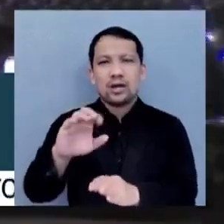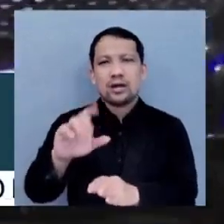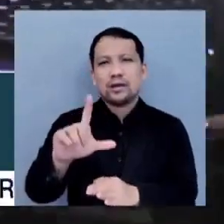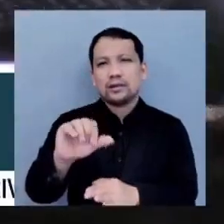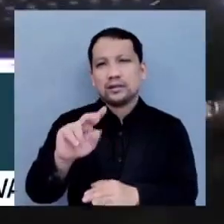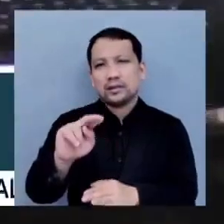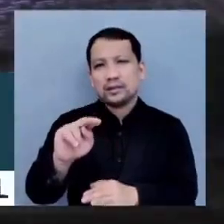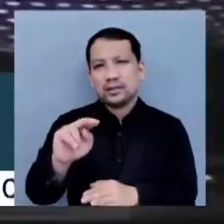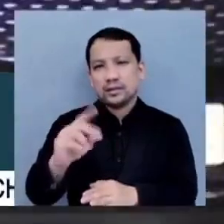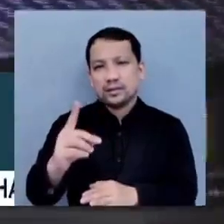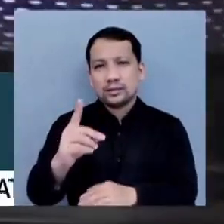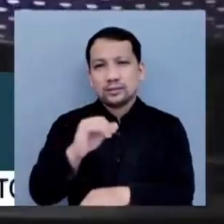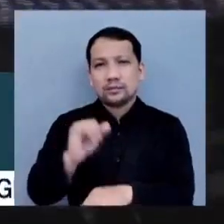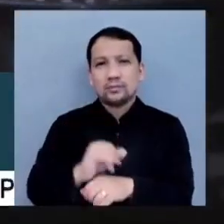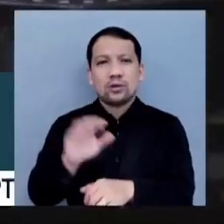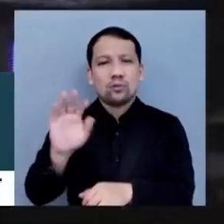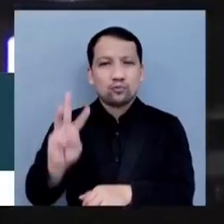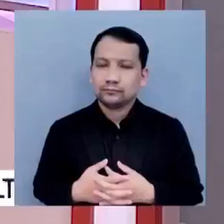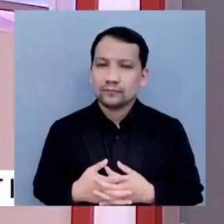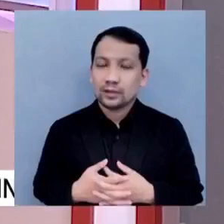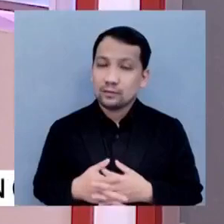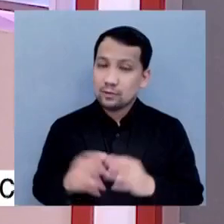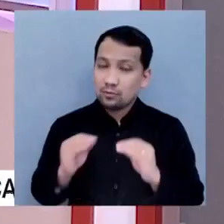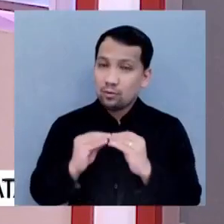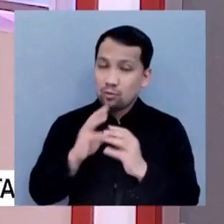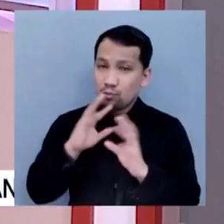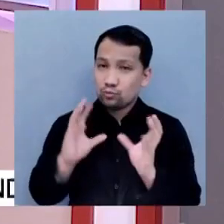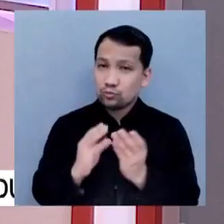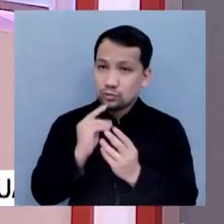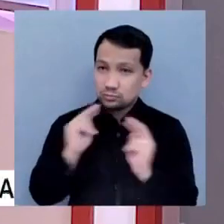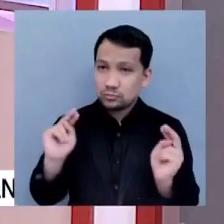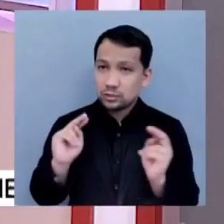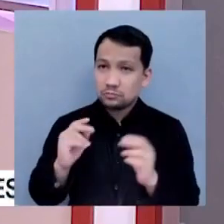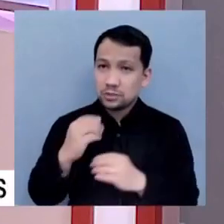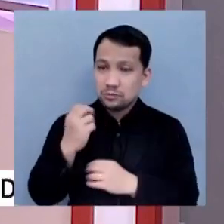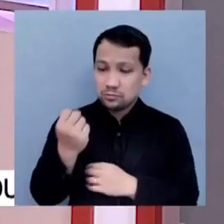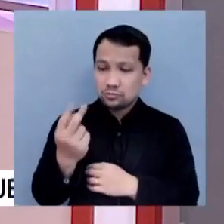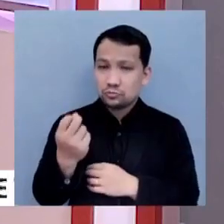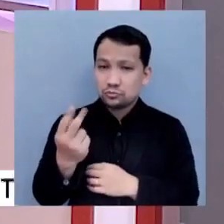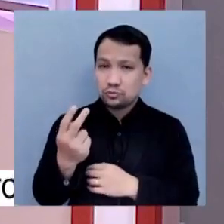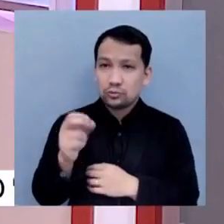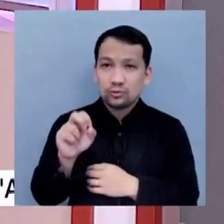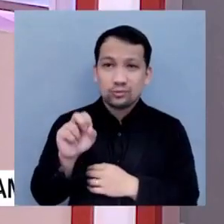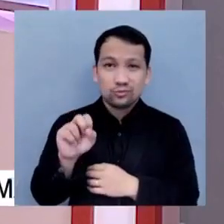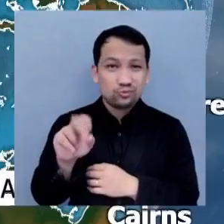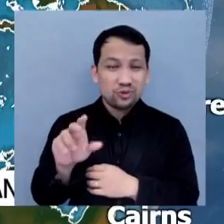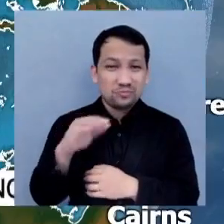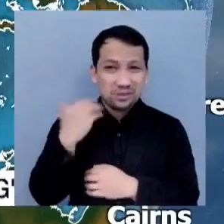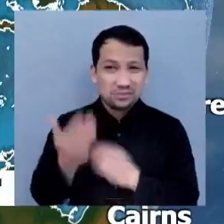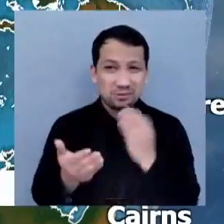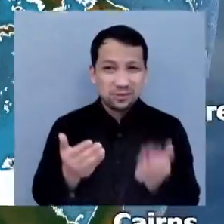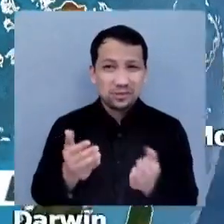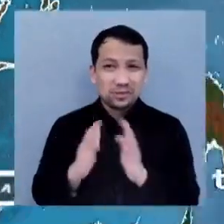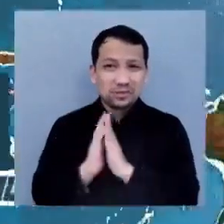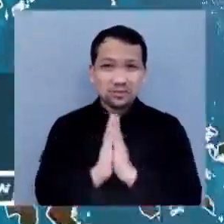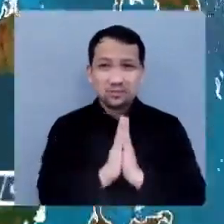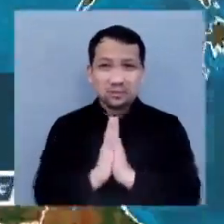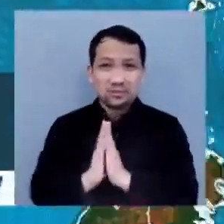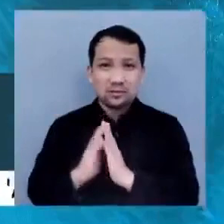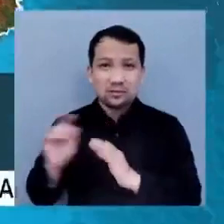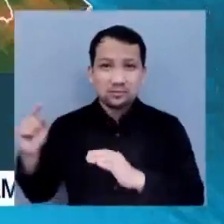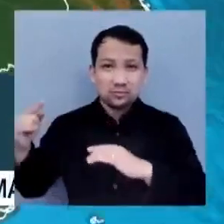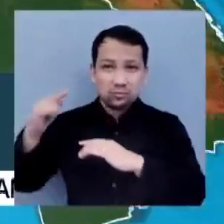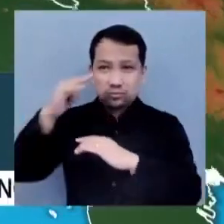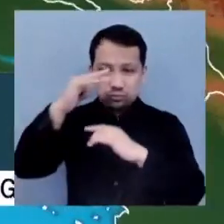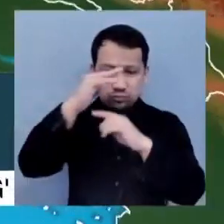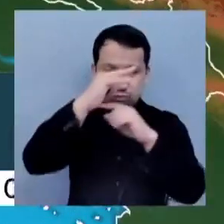Irish parties on Wednesday. Dozens have been killed in airstrikes in Myanmar. The exact toll in the strike on